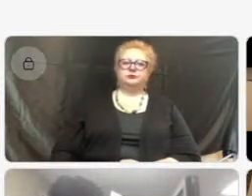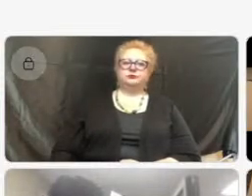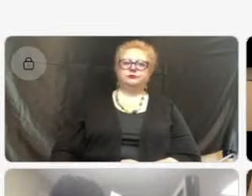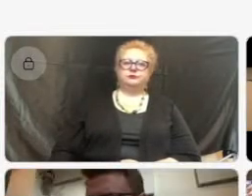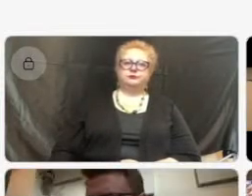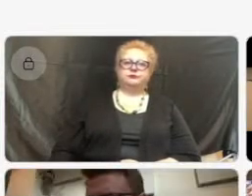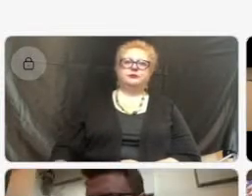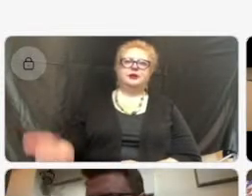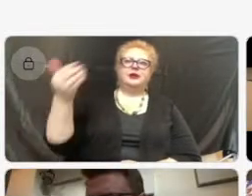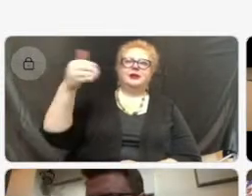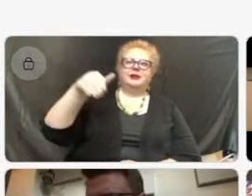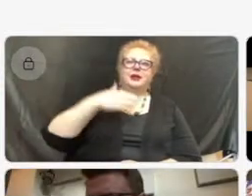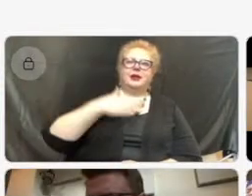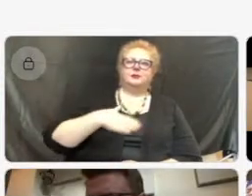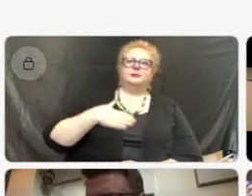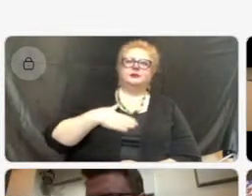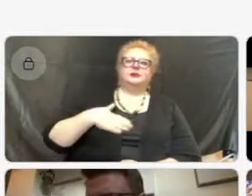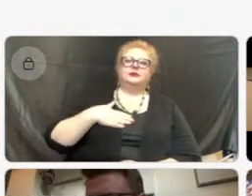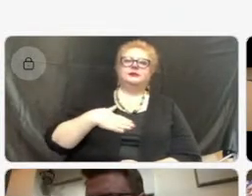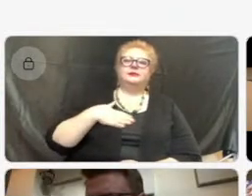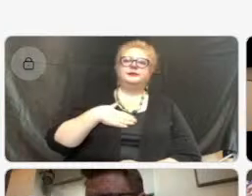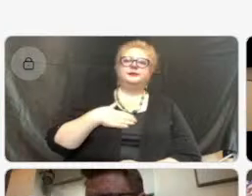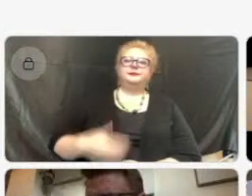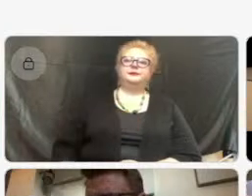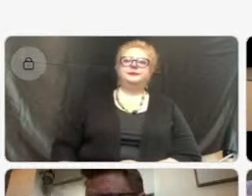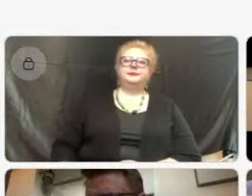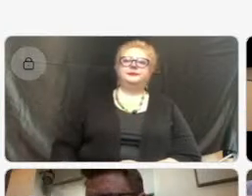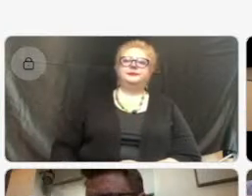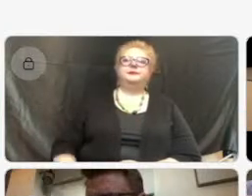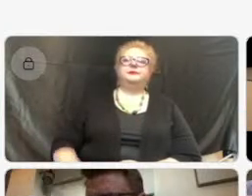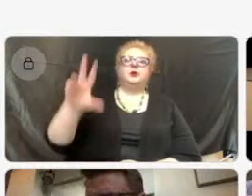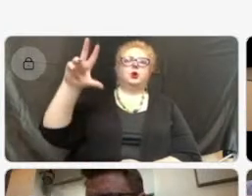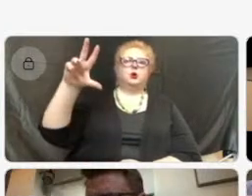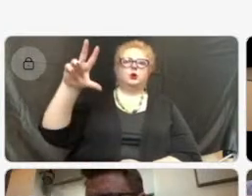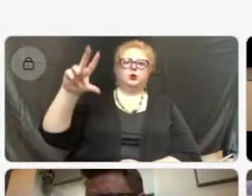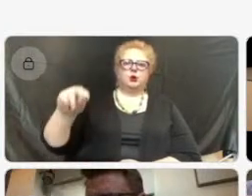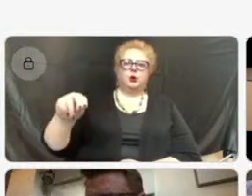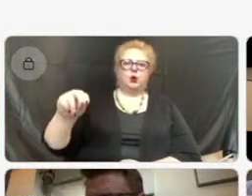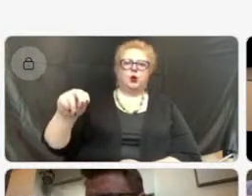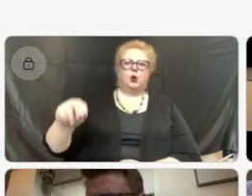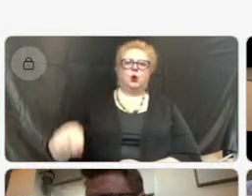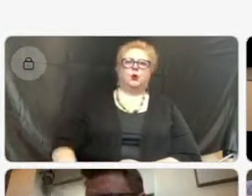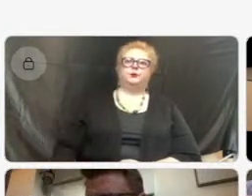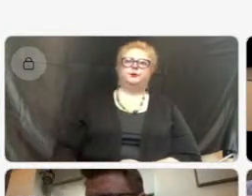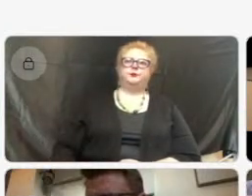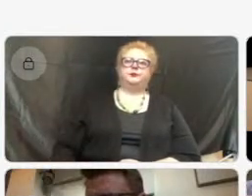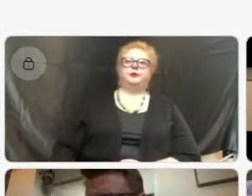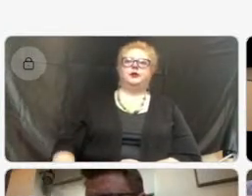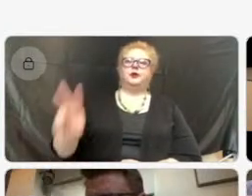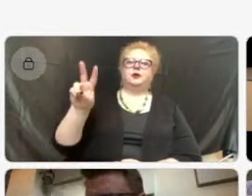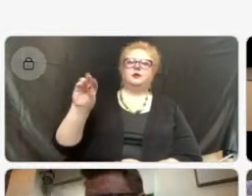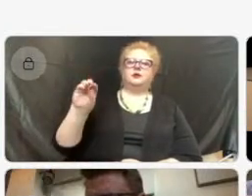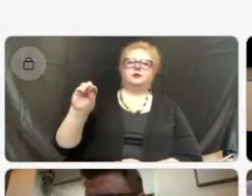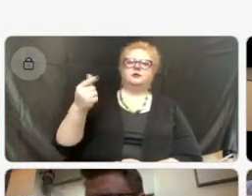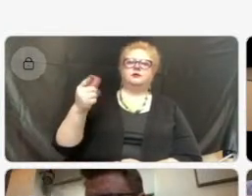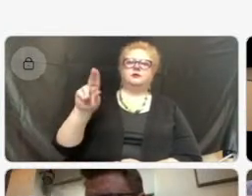Can you repeat your vote, please, Commissioner Vickers? No. Thank you. And Vogel?